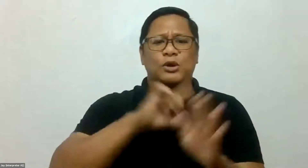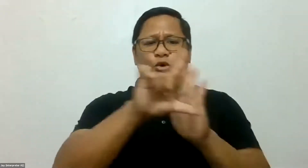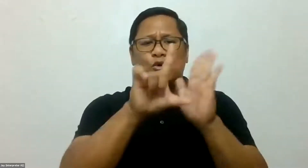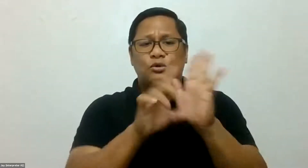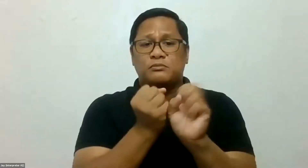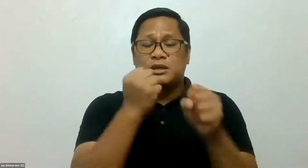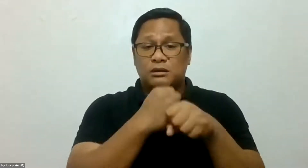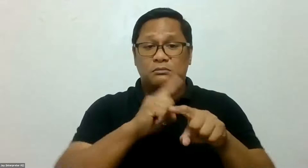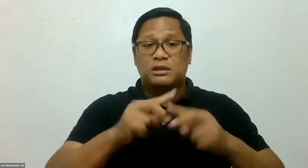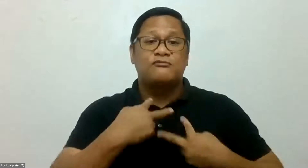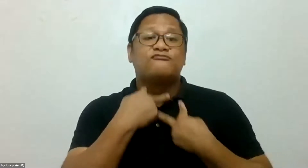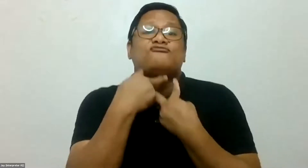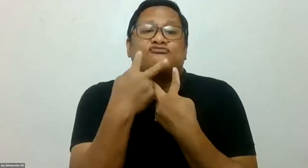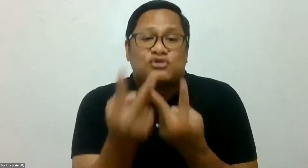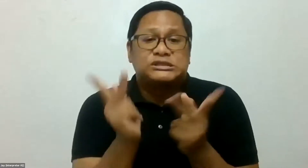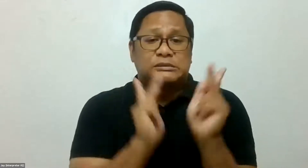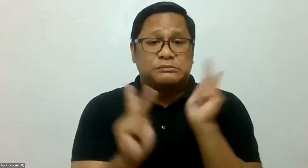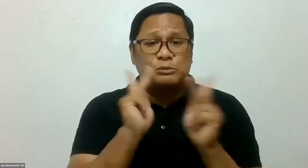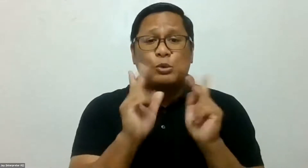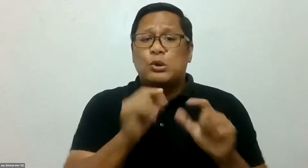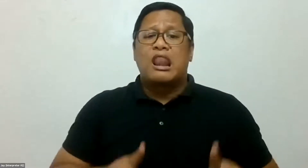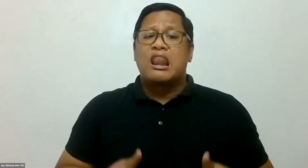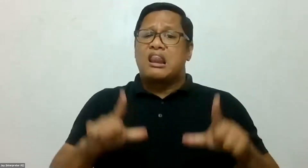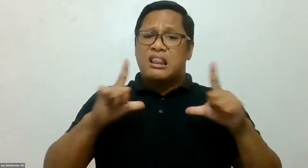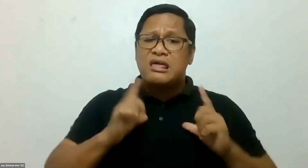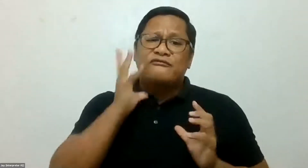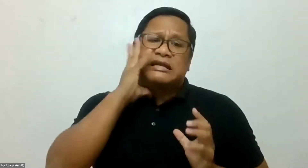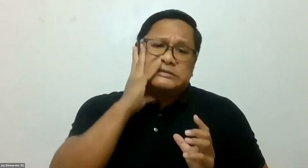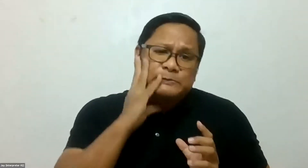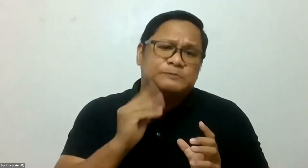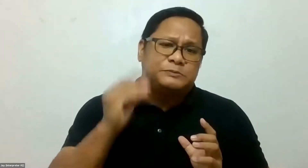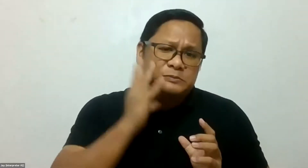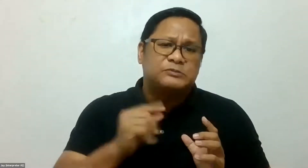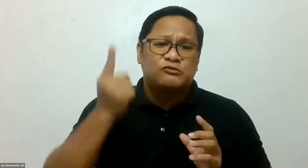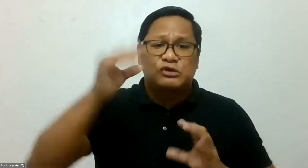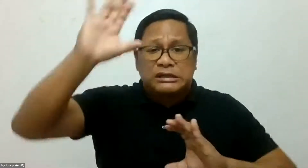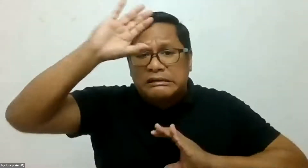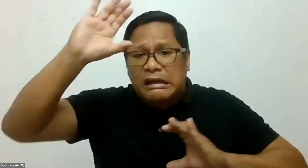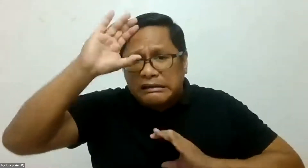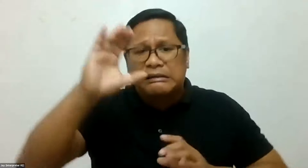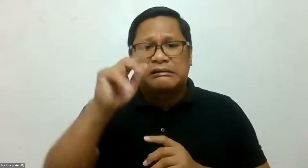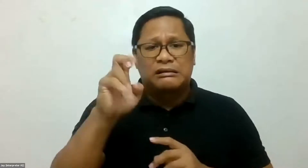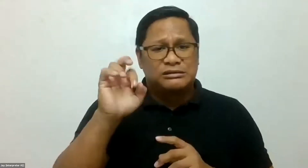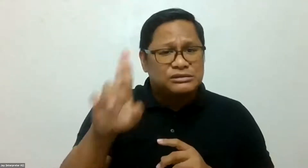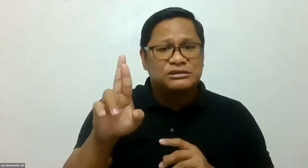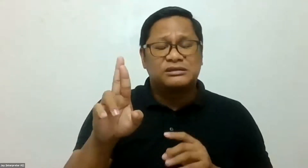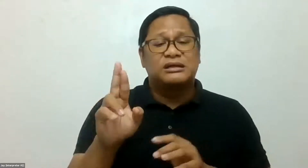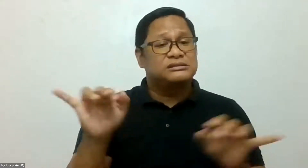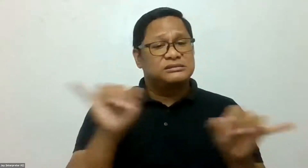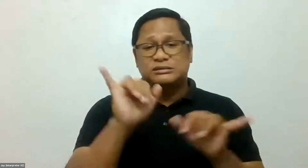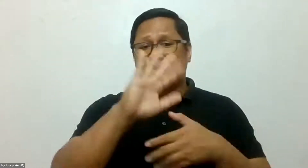the voices of people who have lived experiences for cancer and for all of